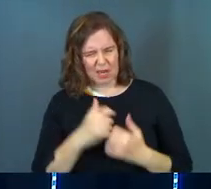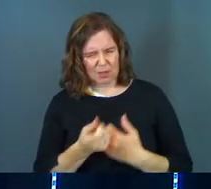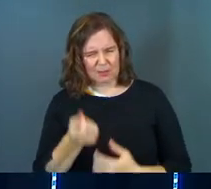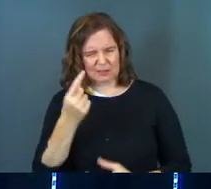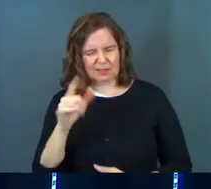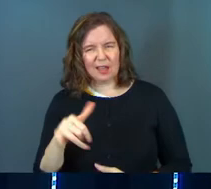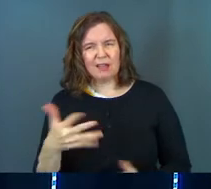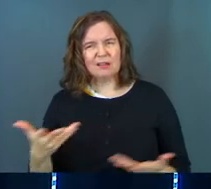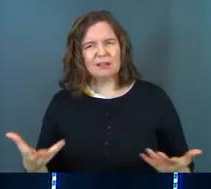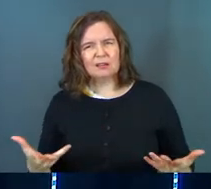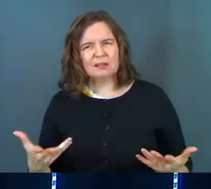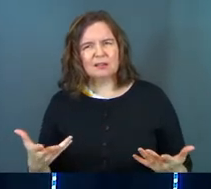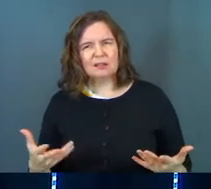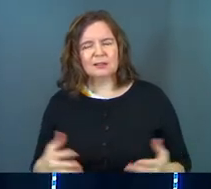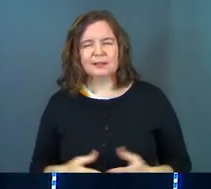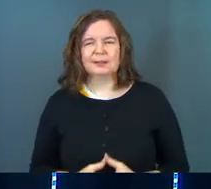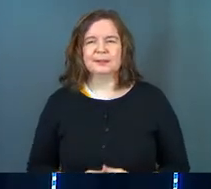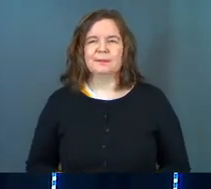sense of that?